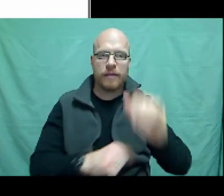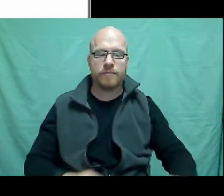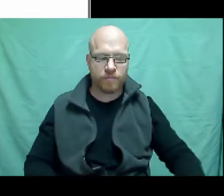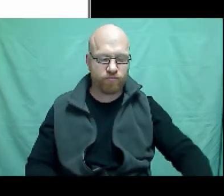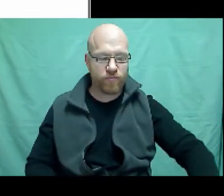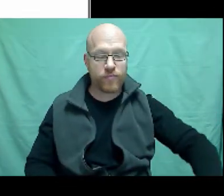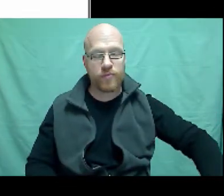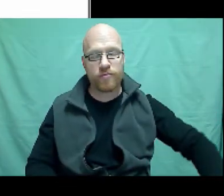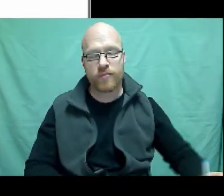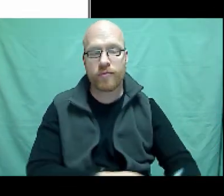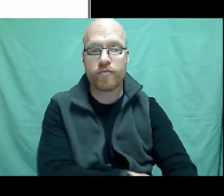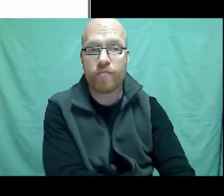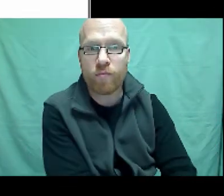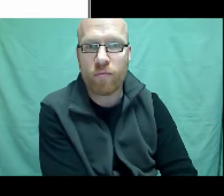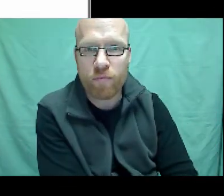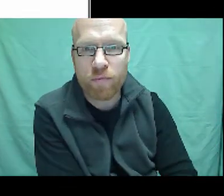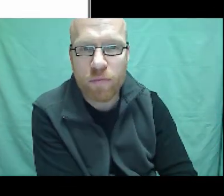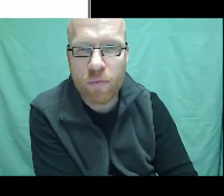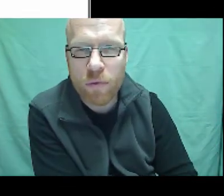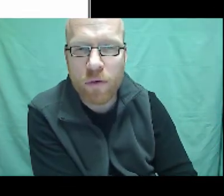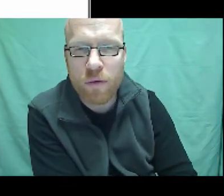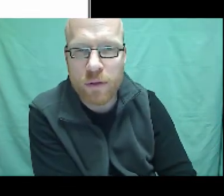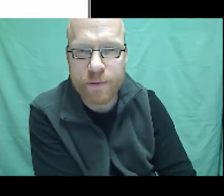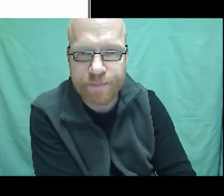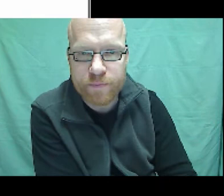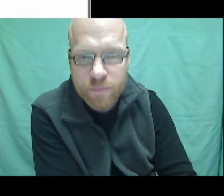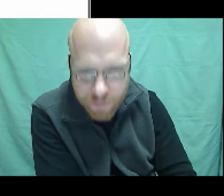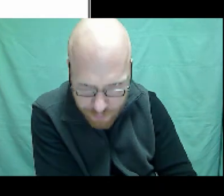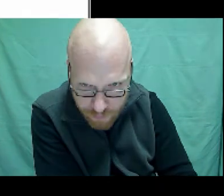Okay, move over to B now.